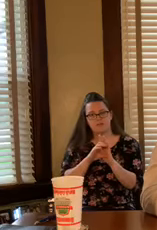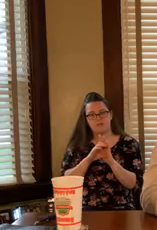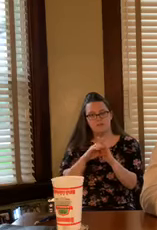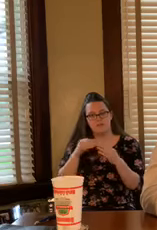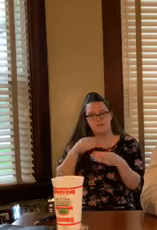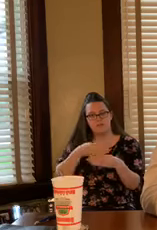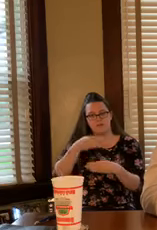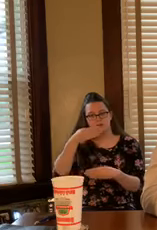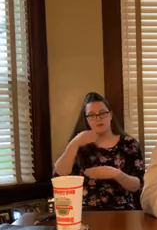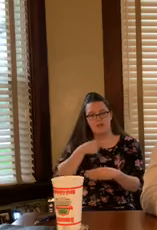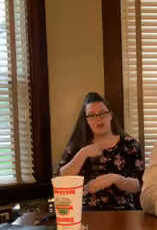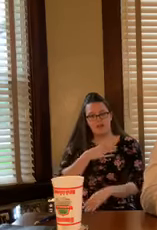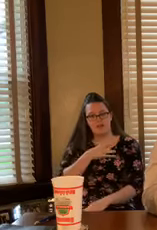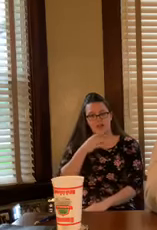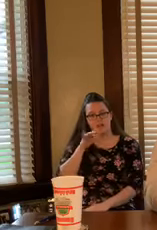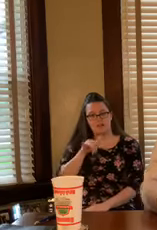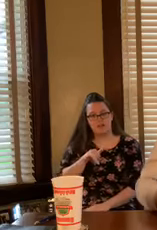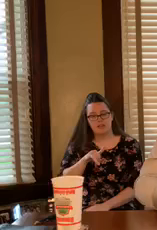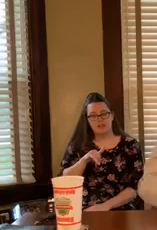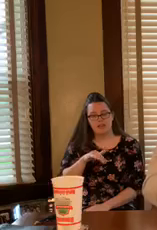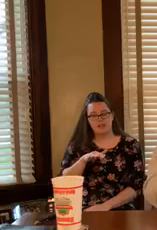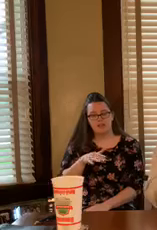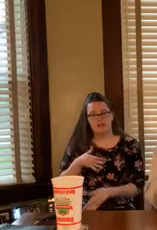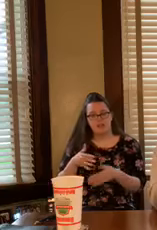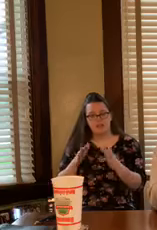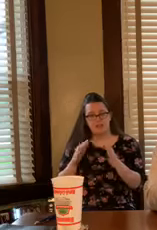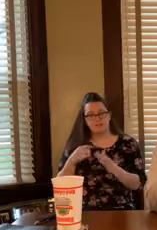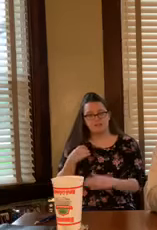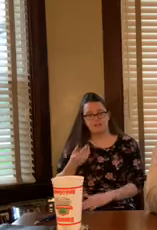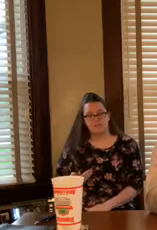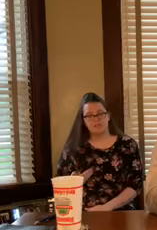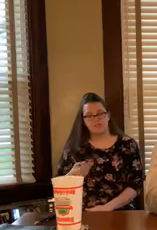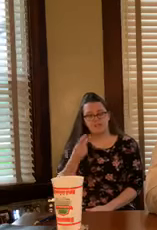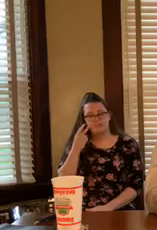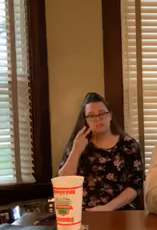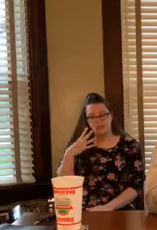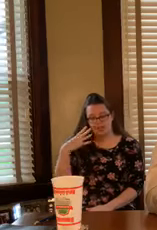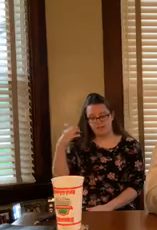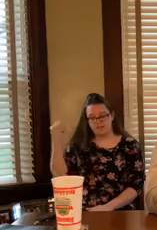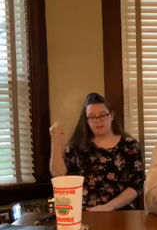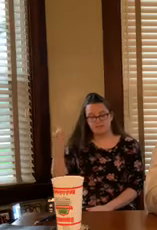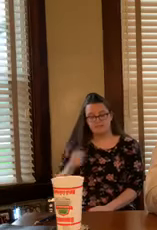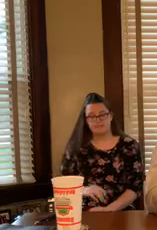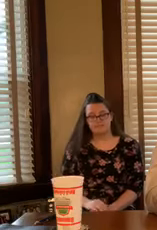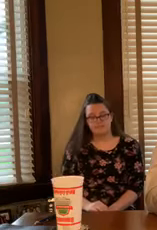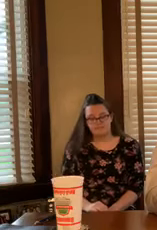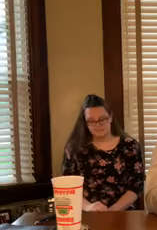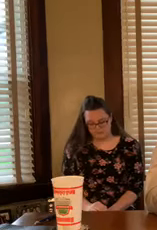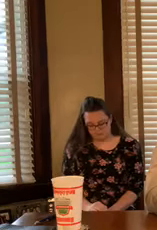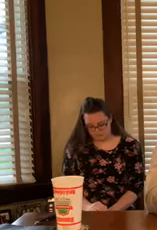I like it. It lets me see to the outside. I like natural light. But let me explain what I'm trying to say.